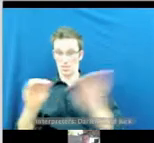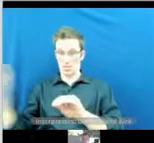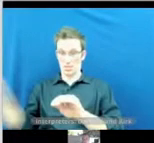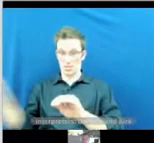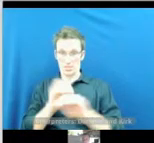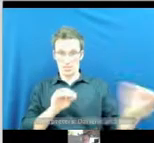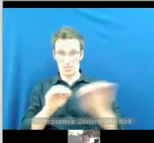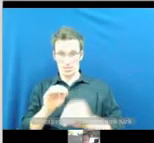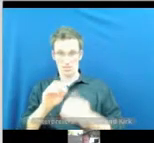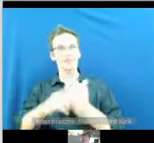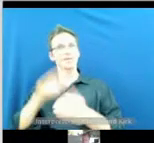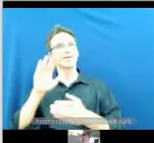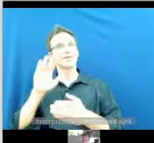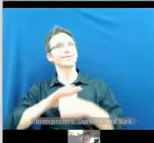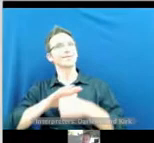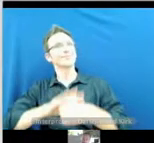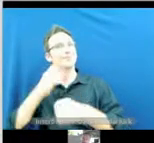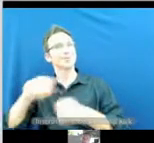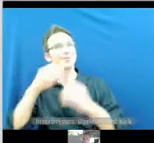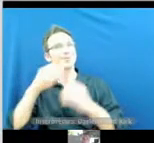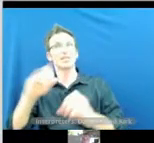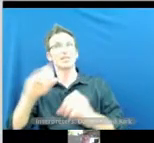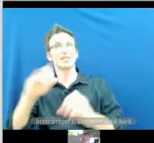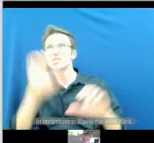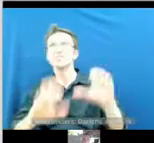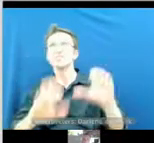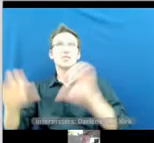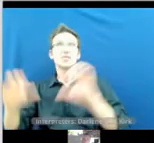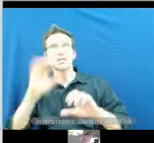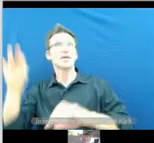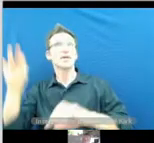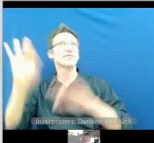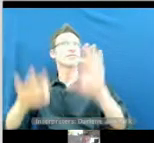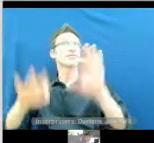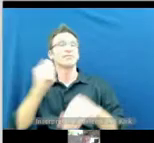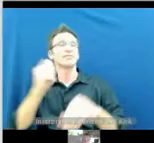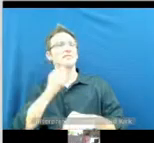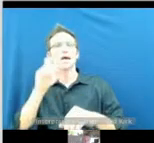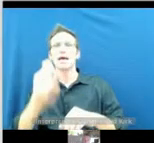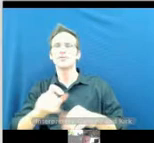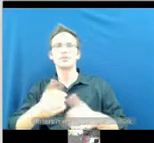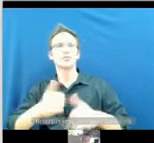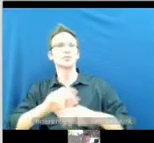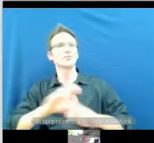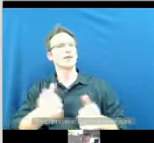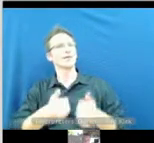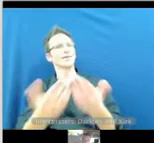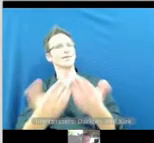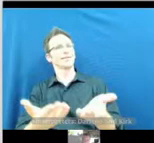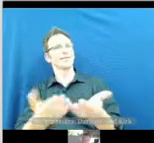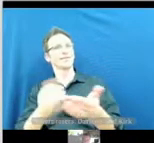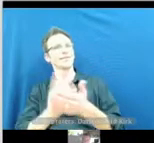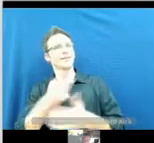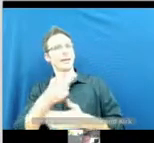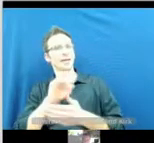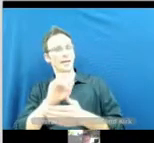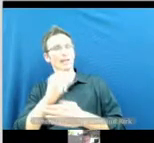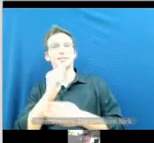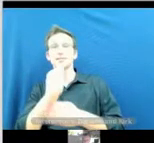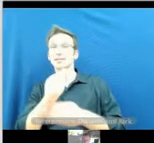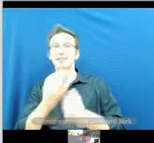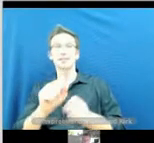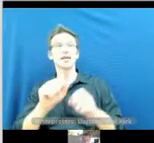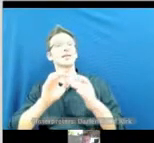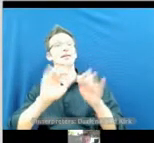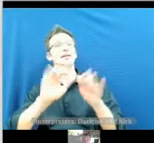resources for yourself. This guide is also available for download for free on actually